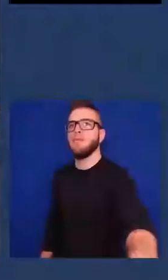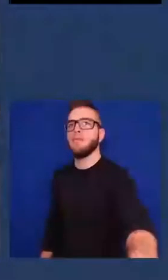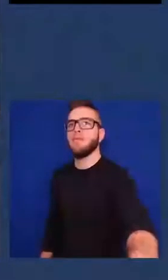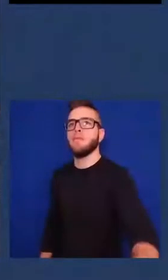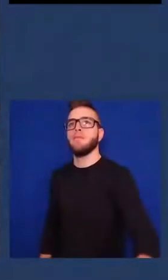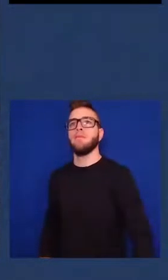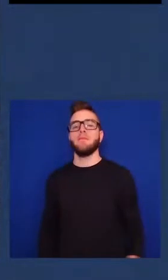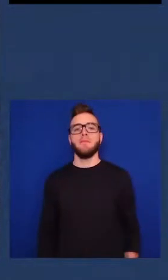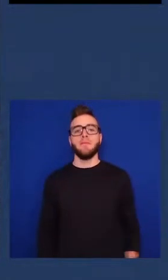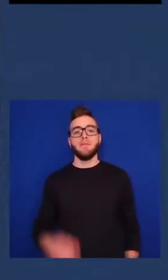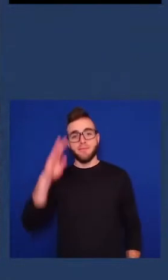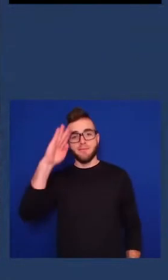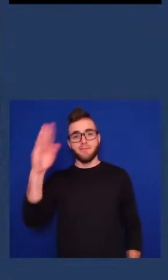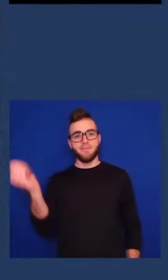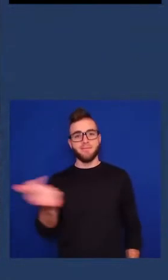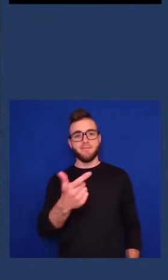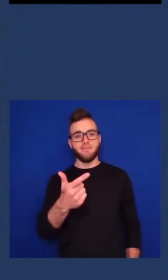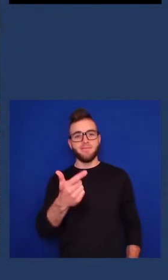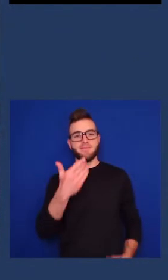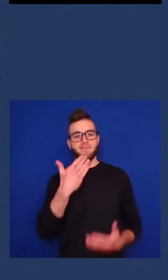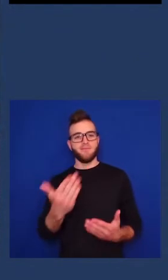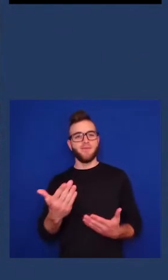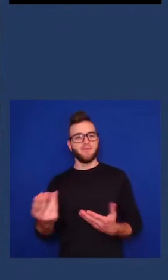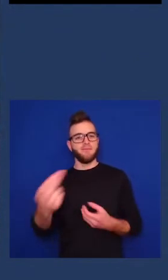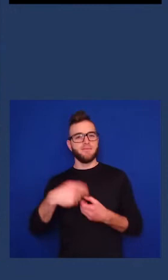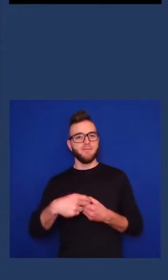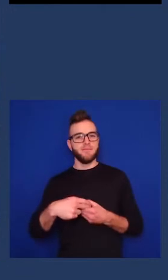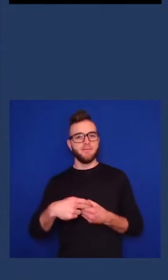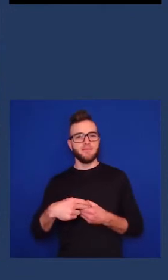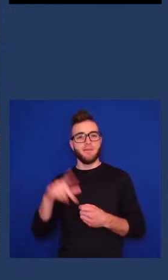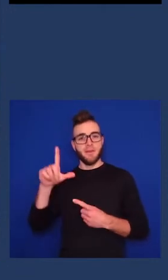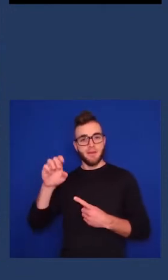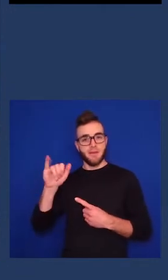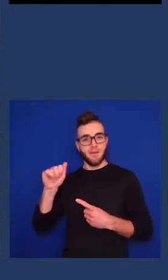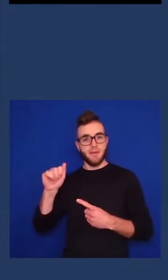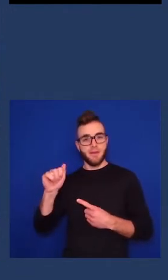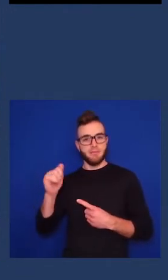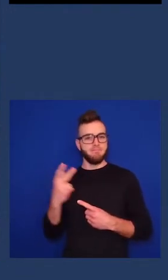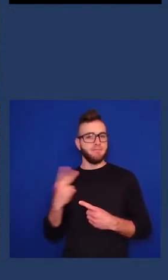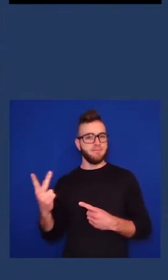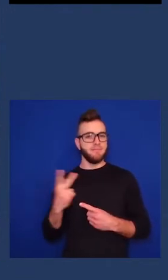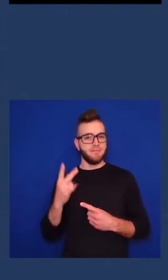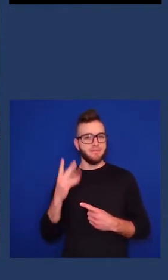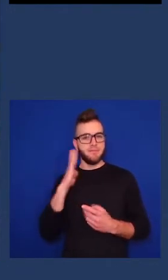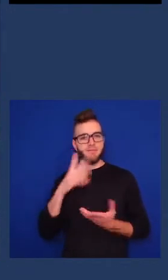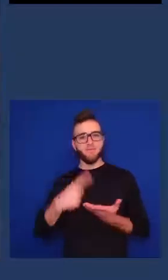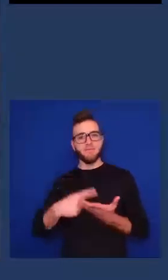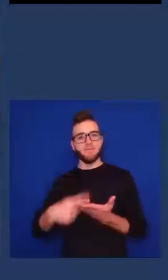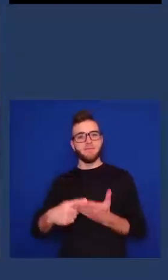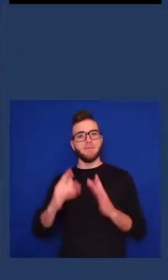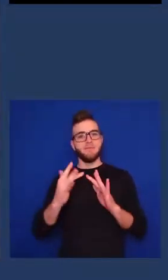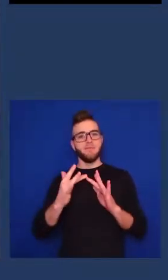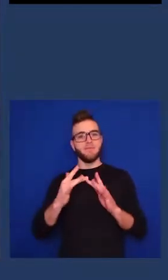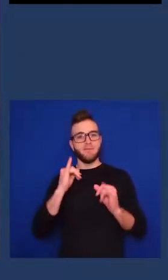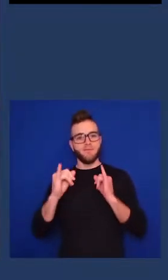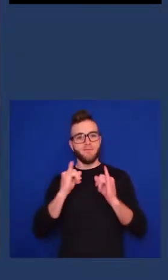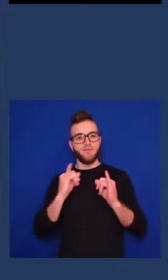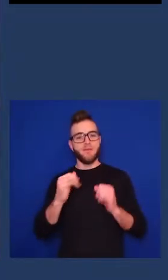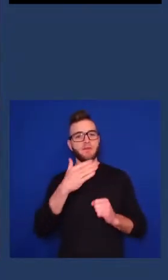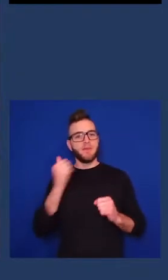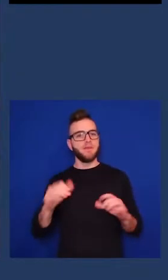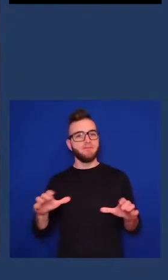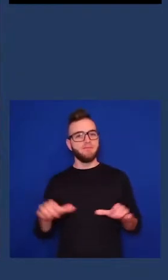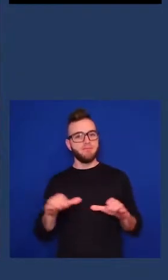Hello, everyone. Thanks so much for joining us today. Leah and I are going to go over virtual interviewing best practices today. My name is Richard Epperly. I'm an